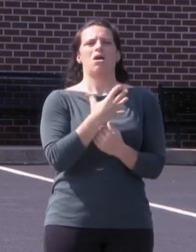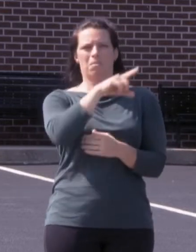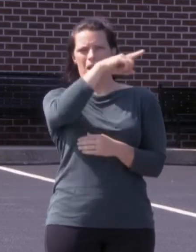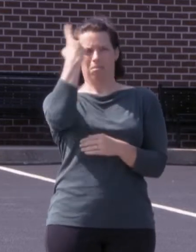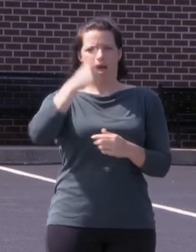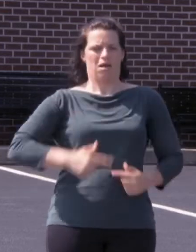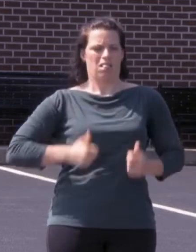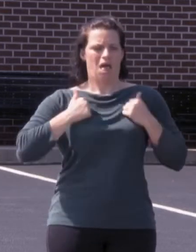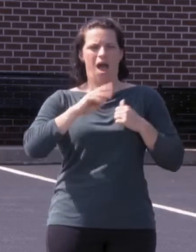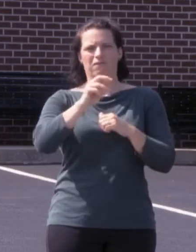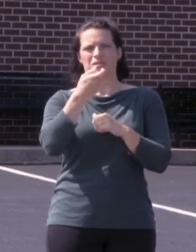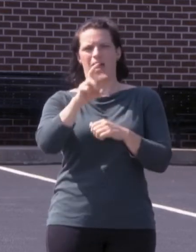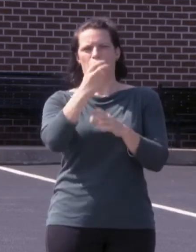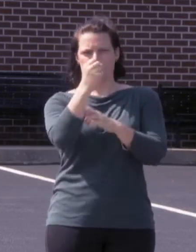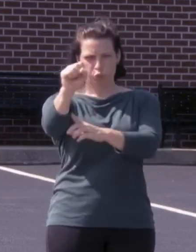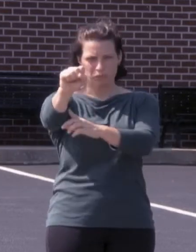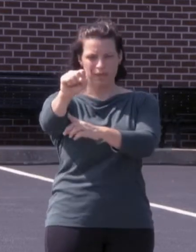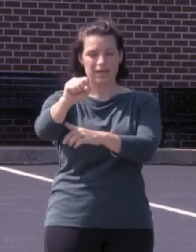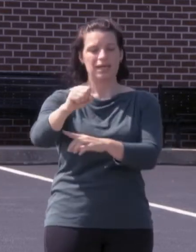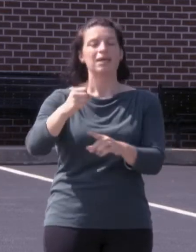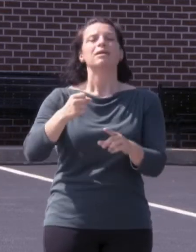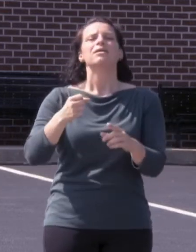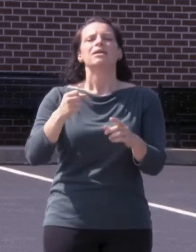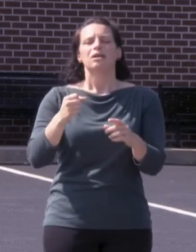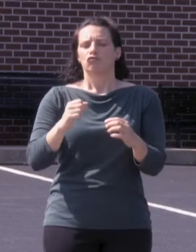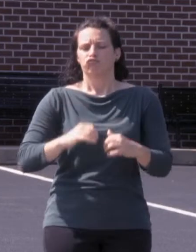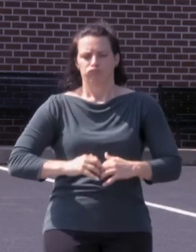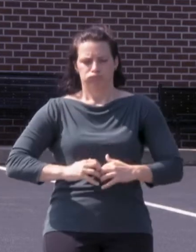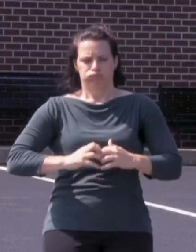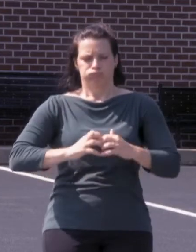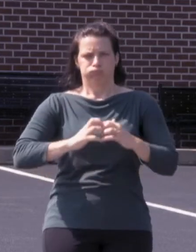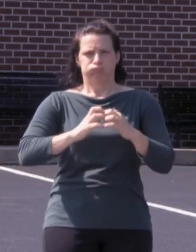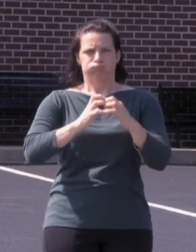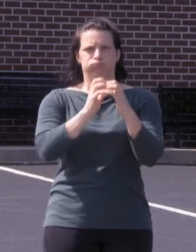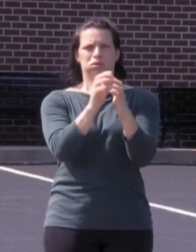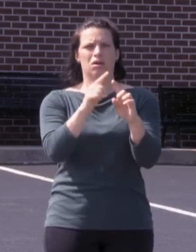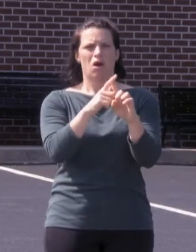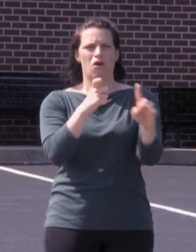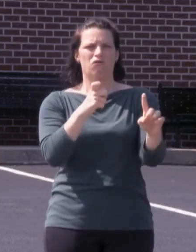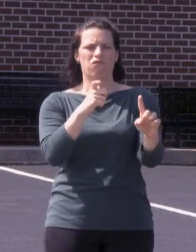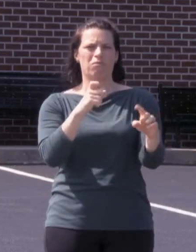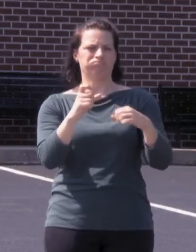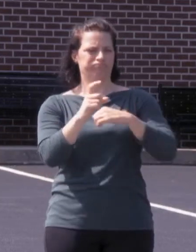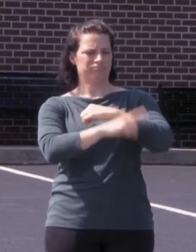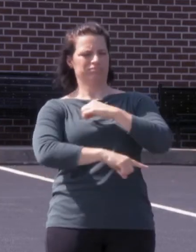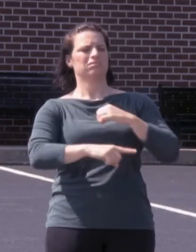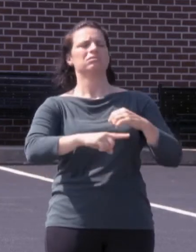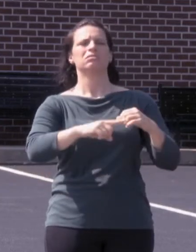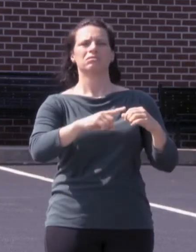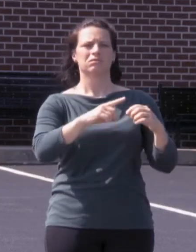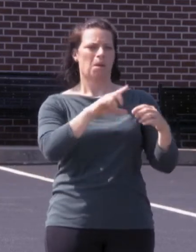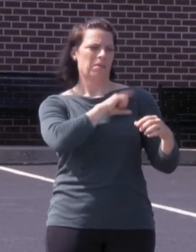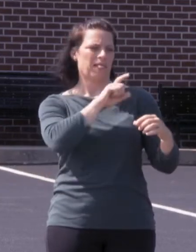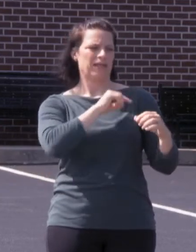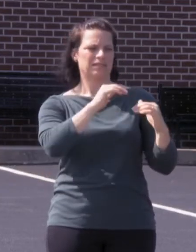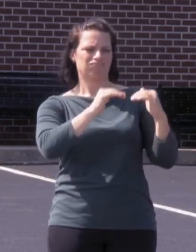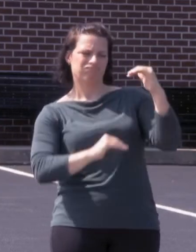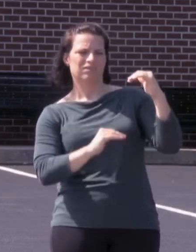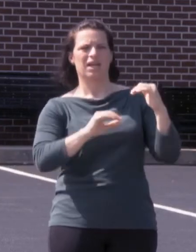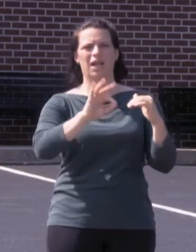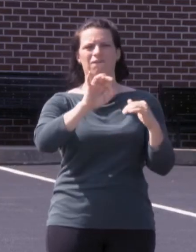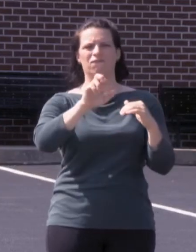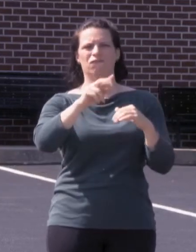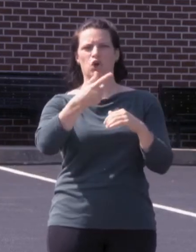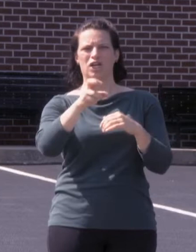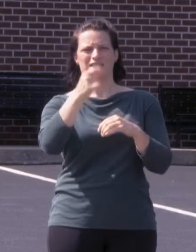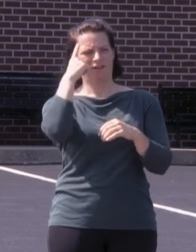Black Lives Matter movement, itself rising from the deep inequities in policing that festered in Ferguson and nationwide for